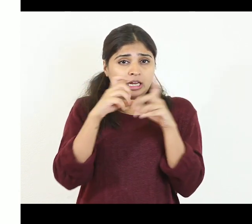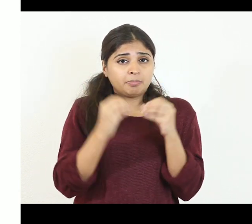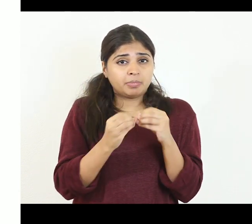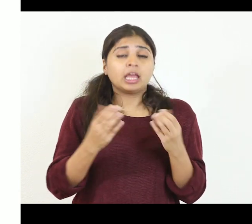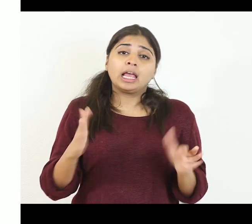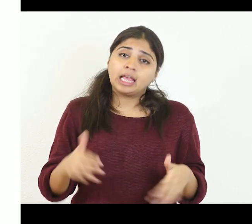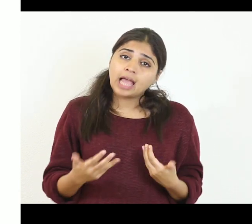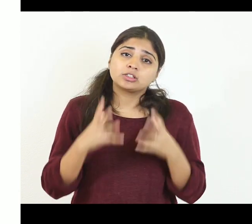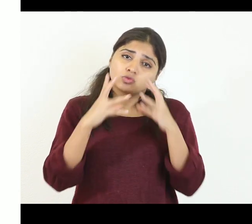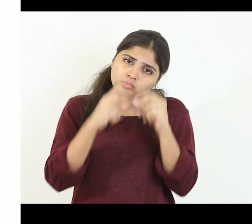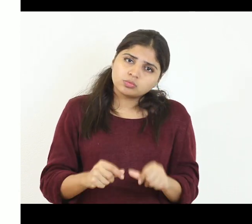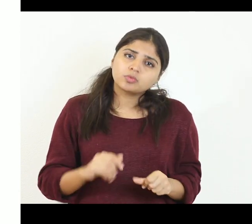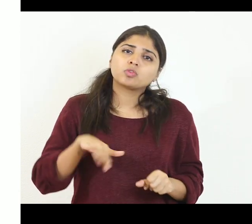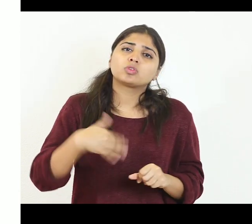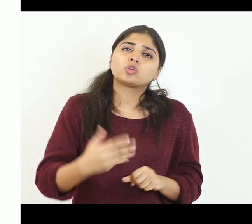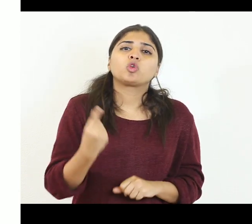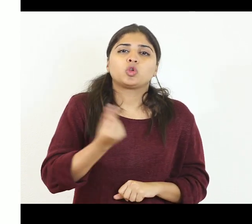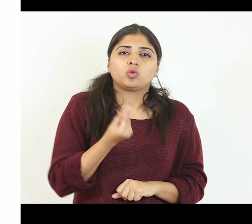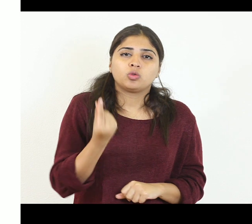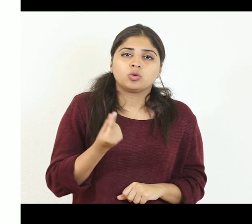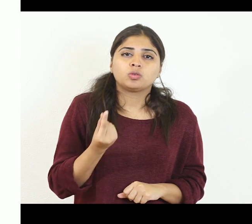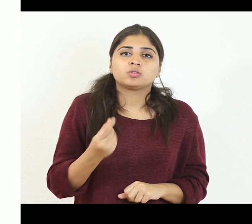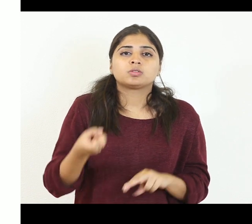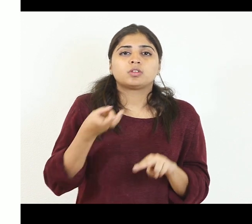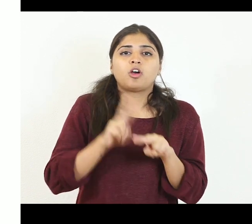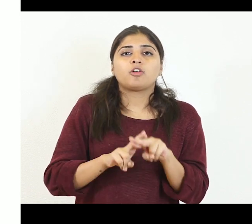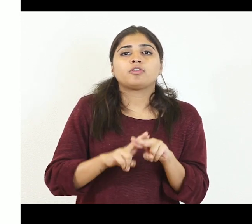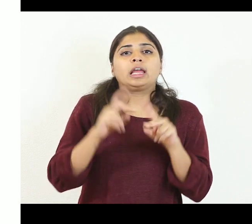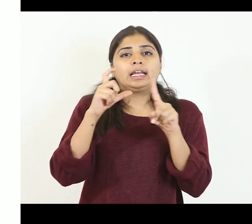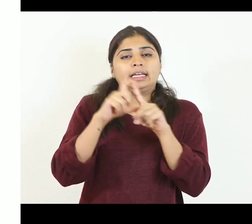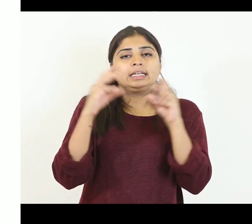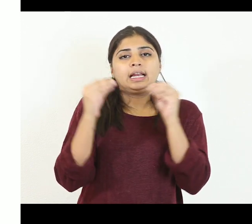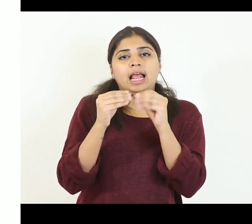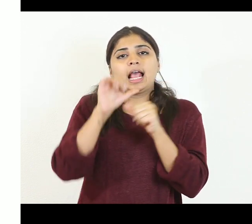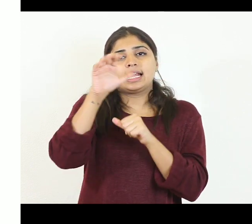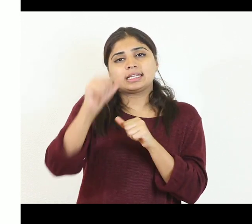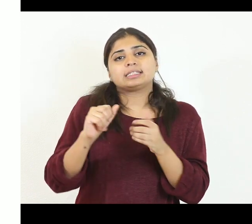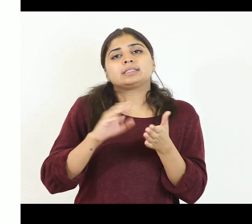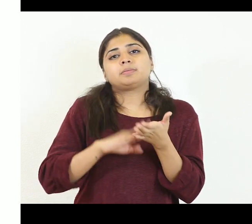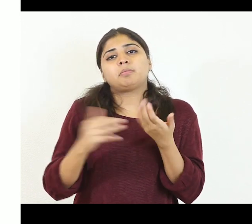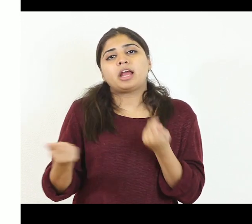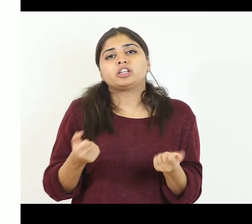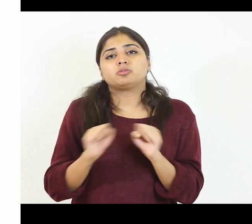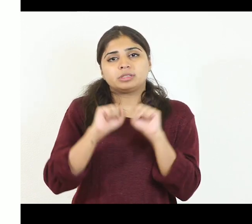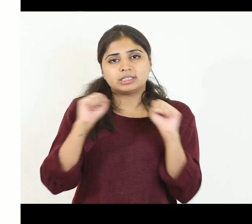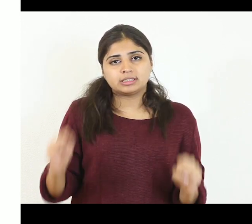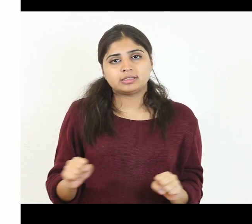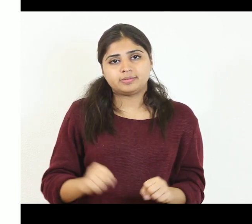addressed through the use of database access management system.